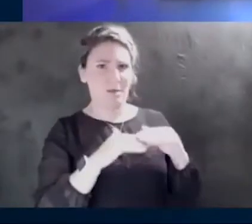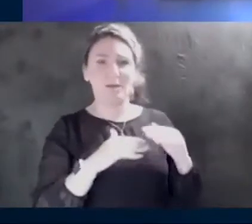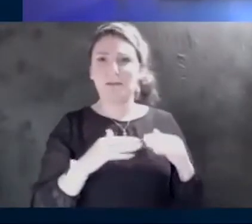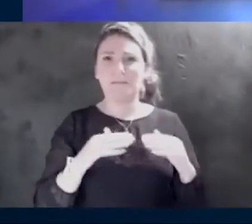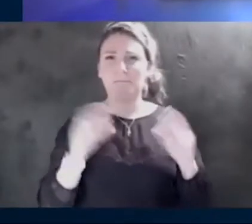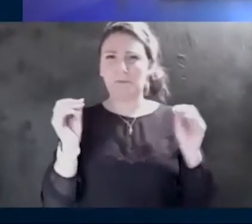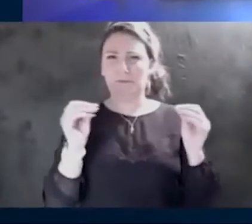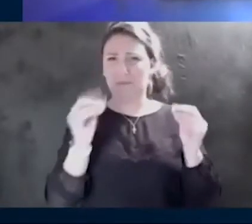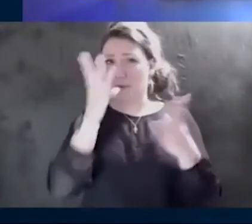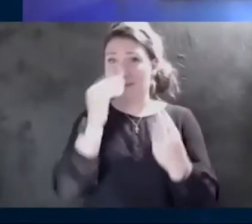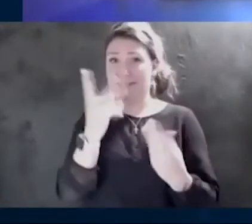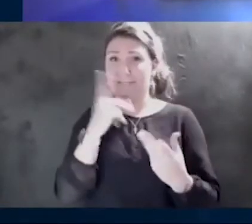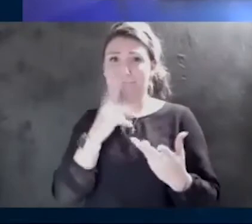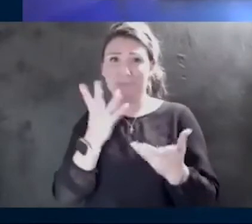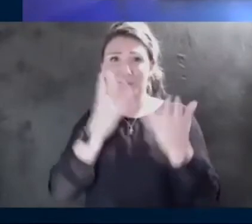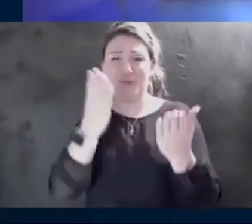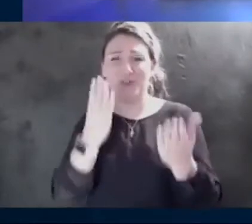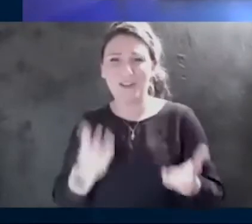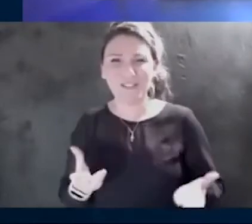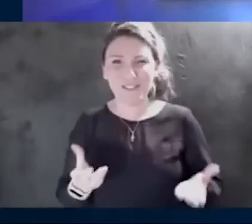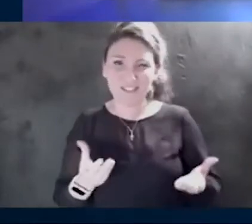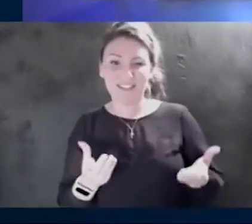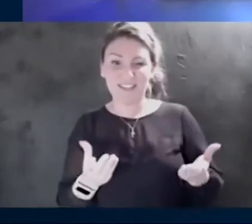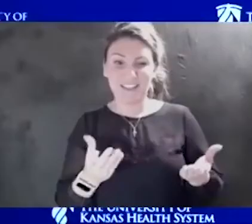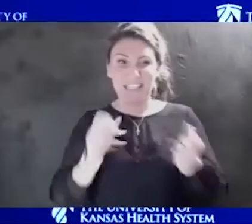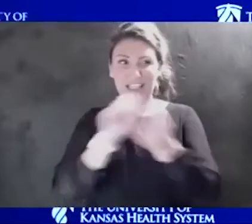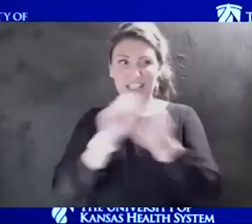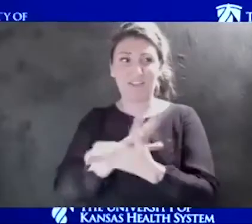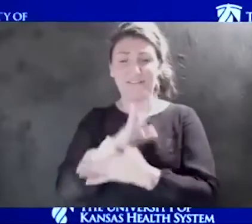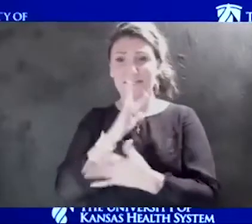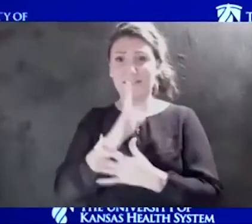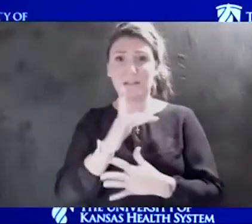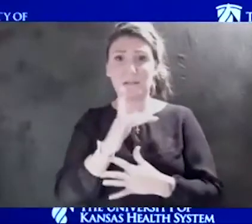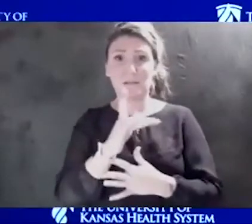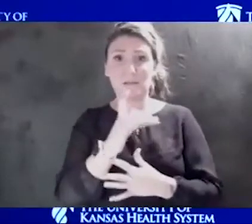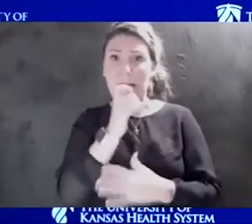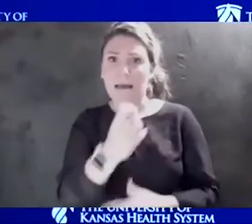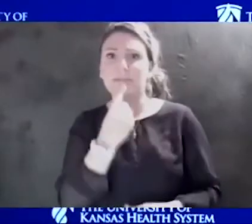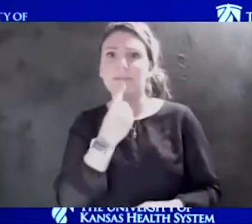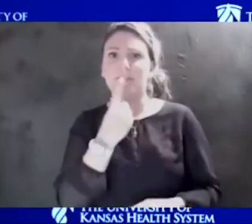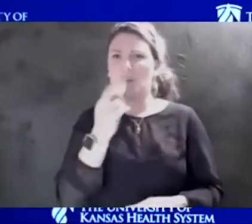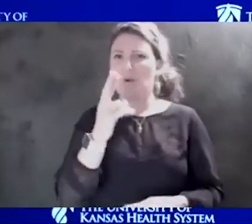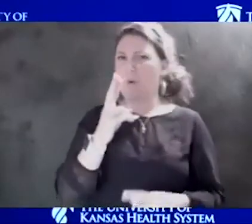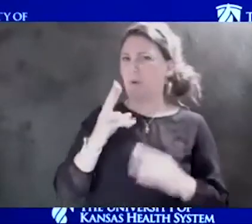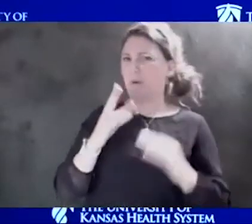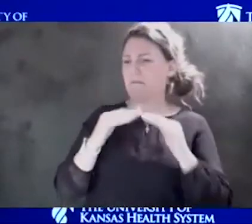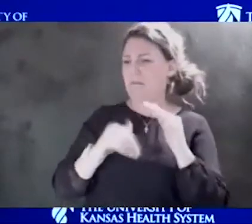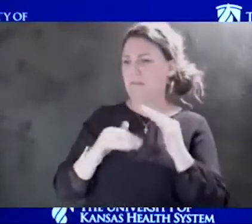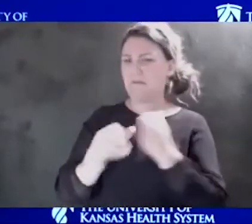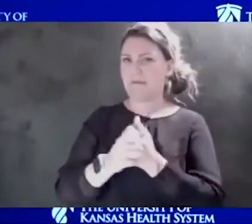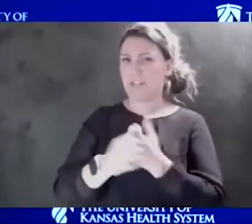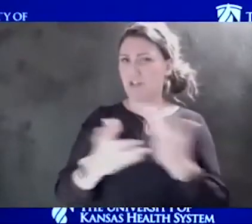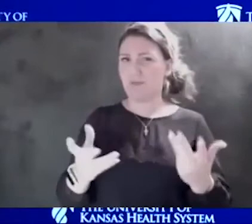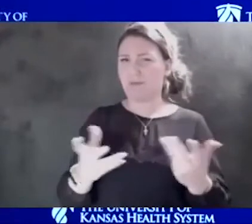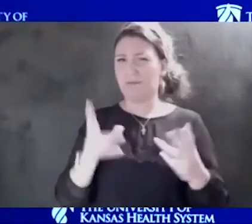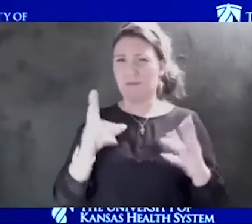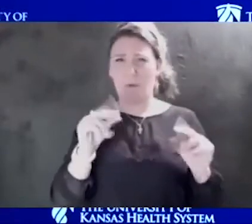that it causes less severe disease or is less dangerous at all. I don't believe any of that